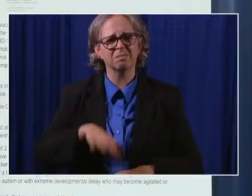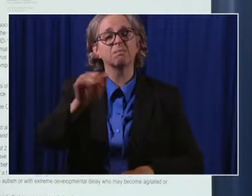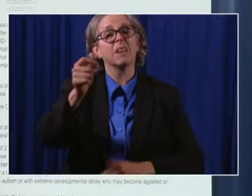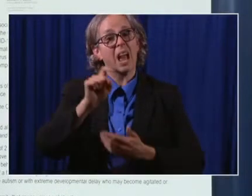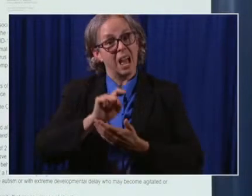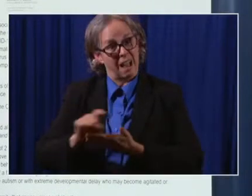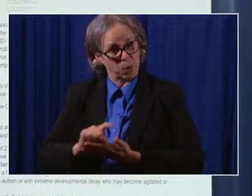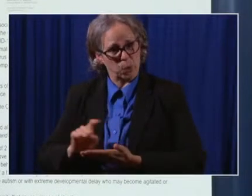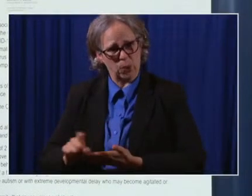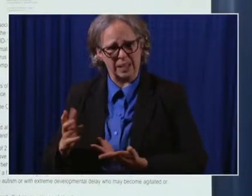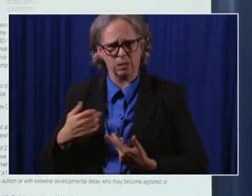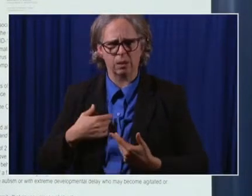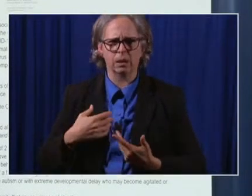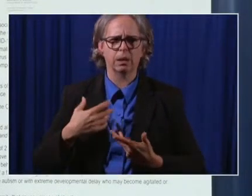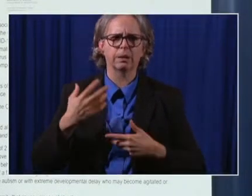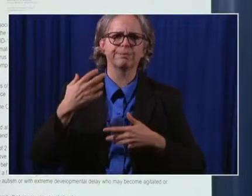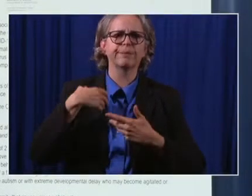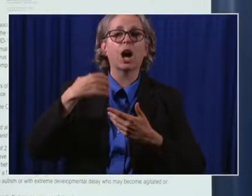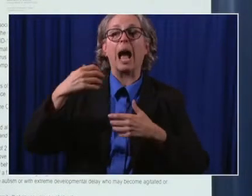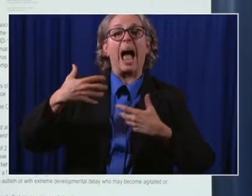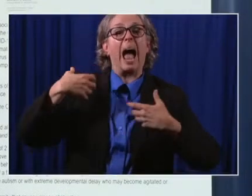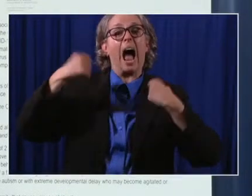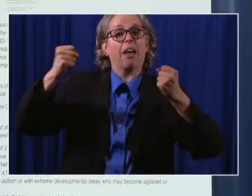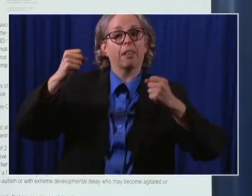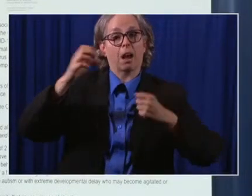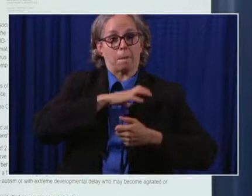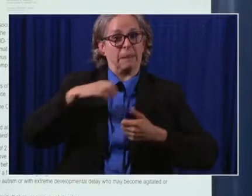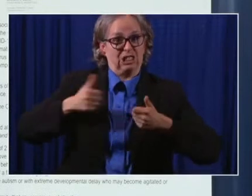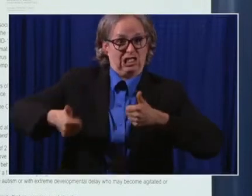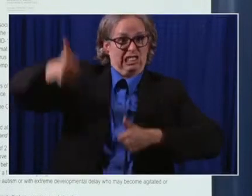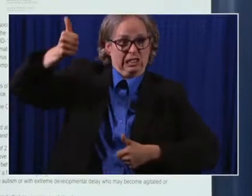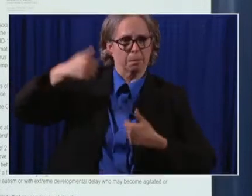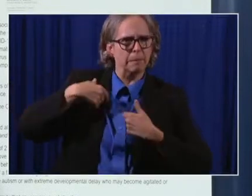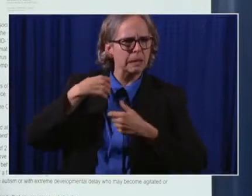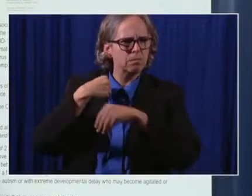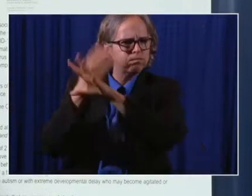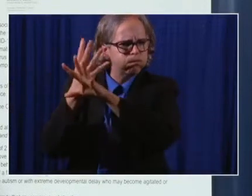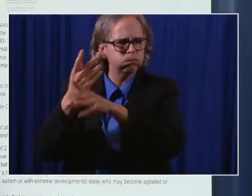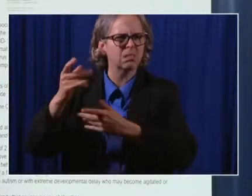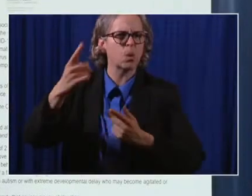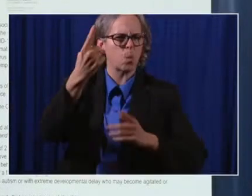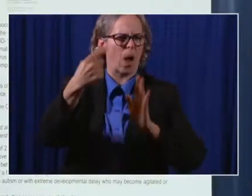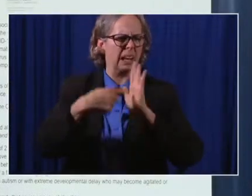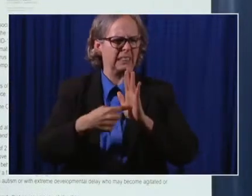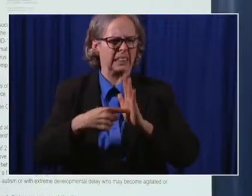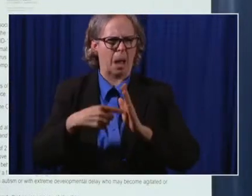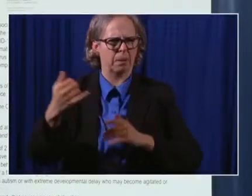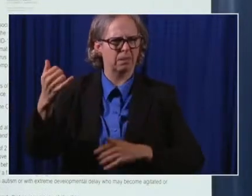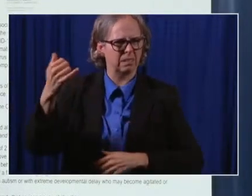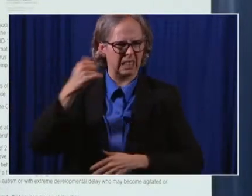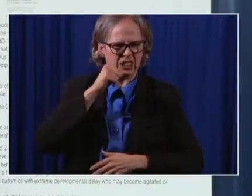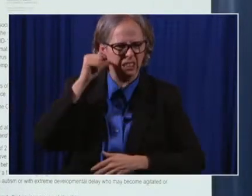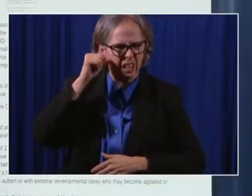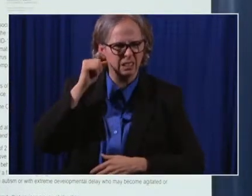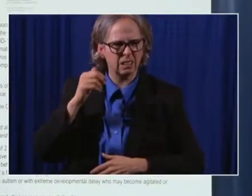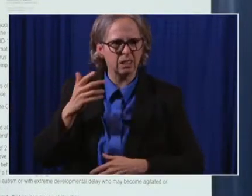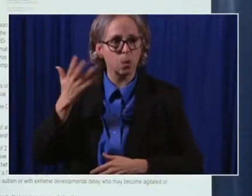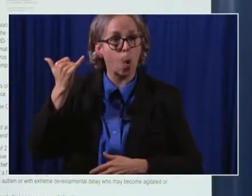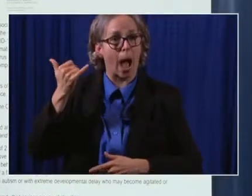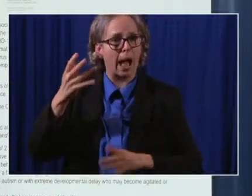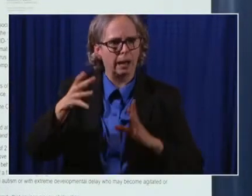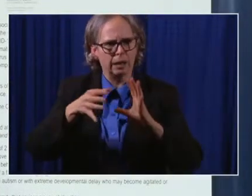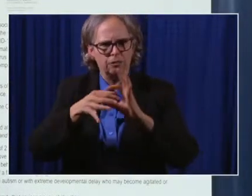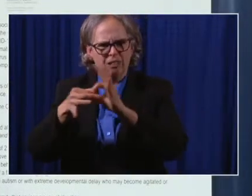well yesterday. Just because you're related to someone doesn't mean you're immune from catching the virus from